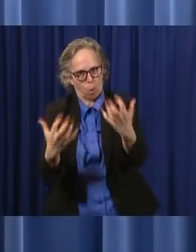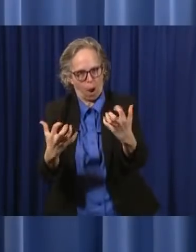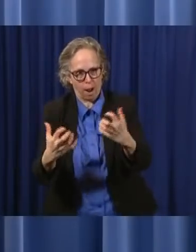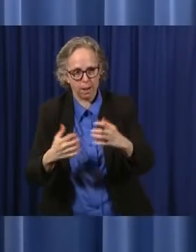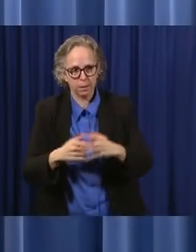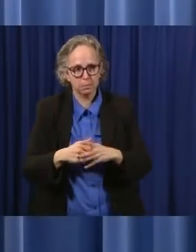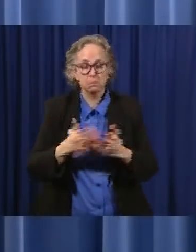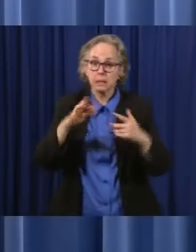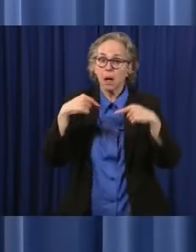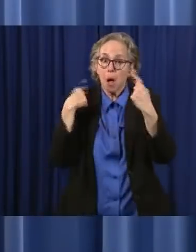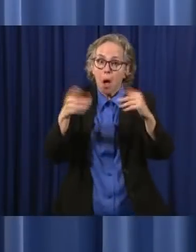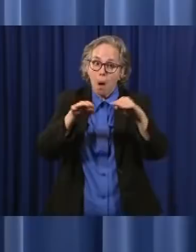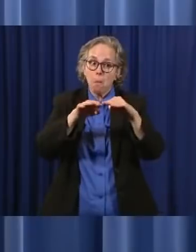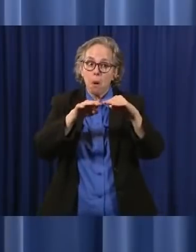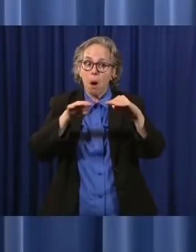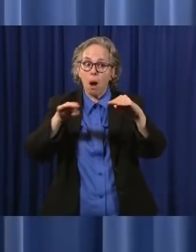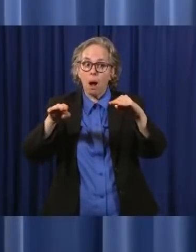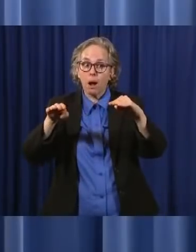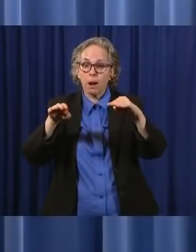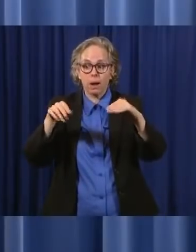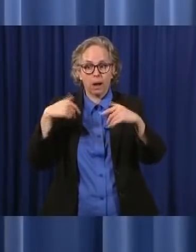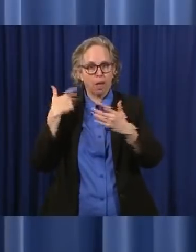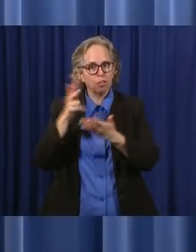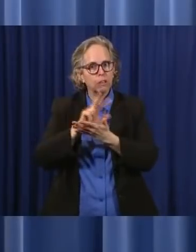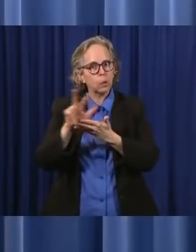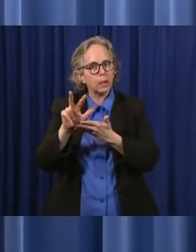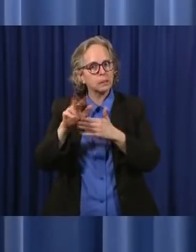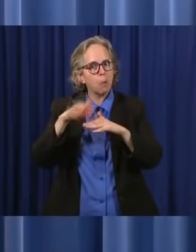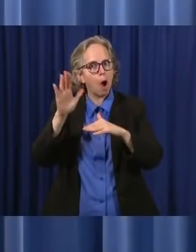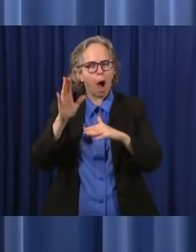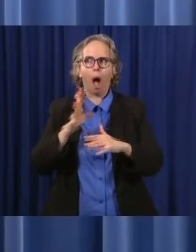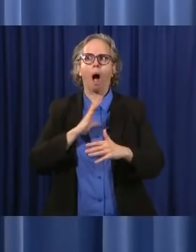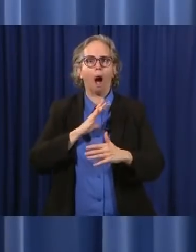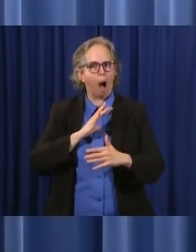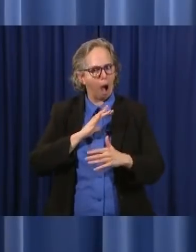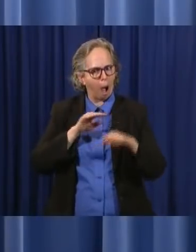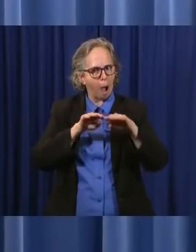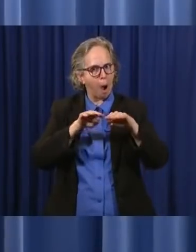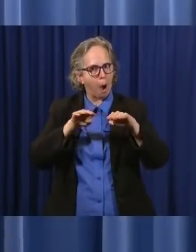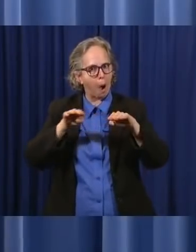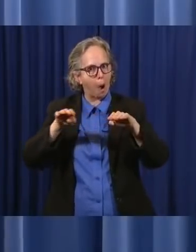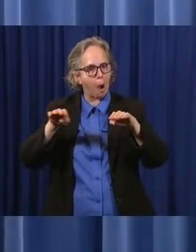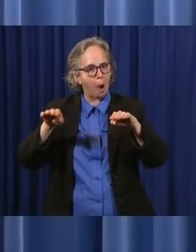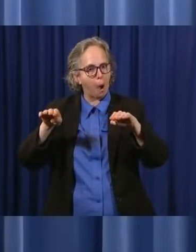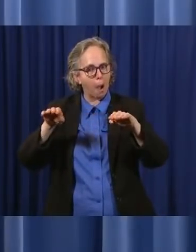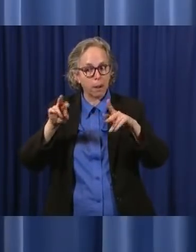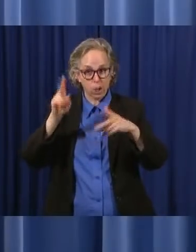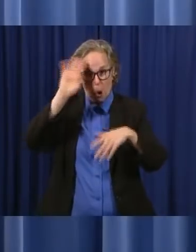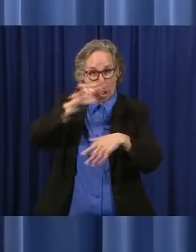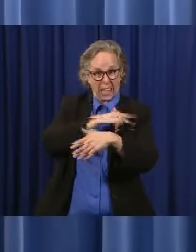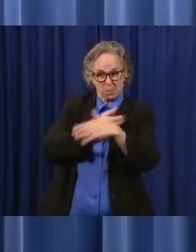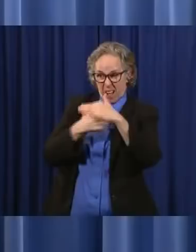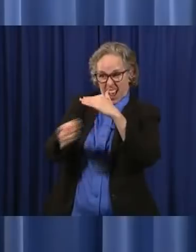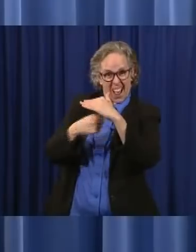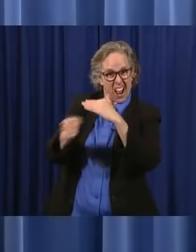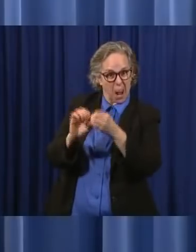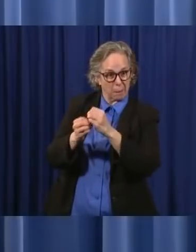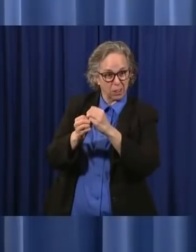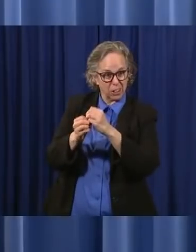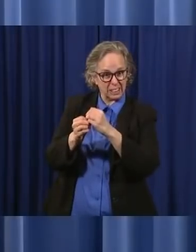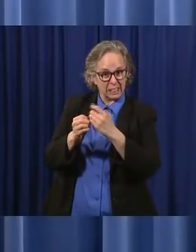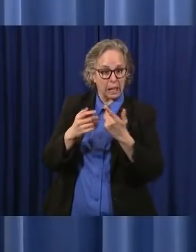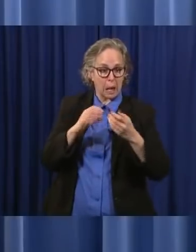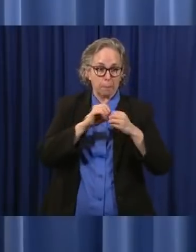much for over 3 weeks in regard to hospitalizations and number of cases as